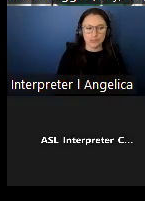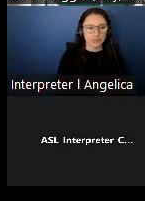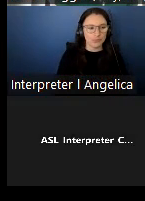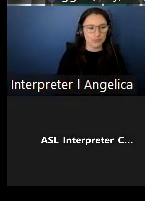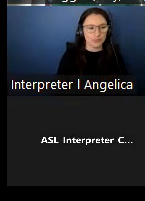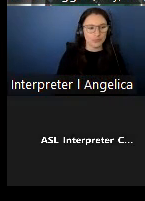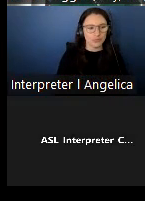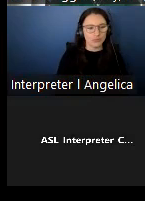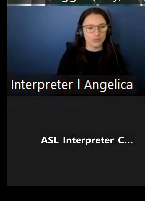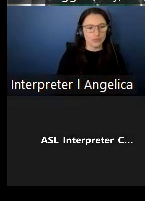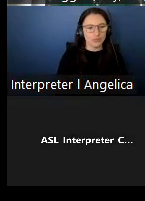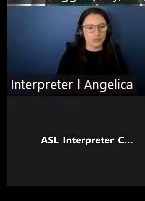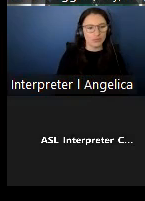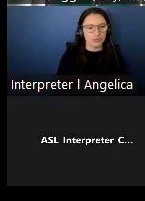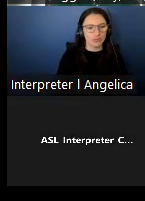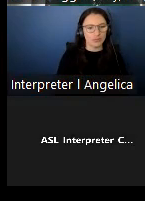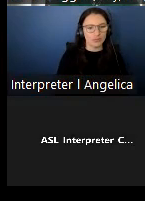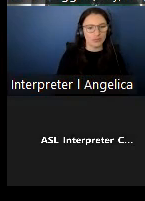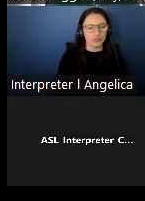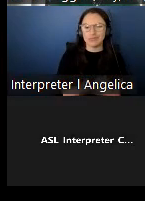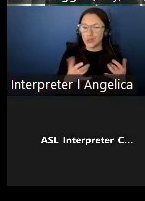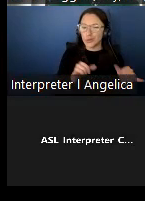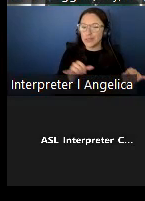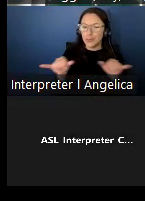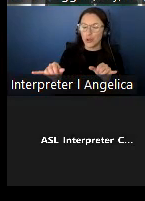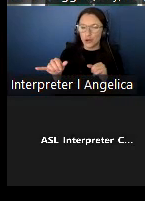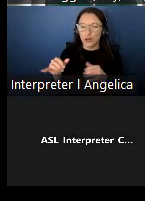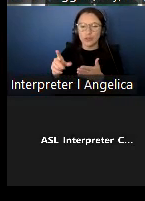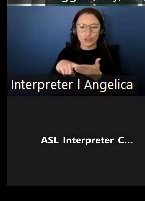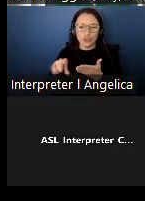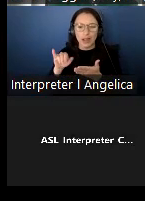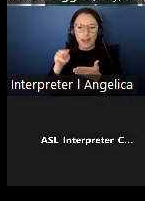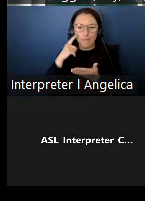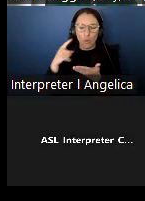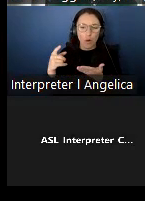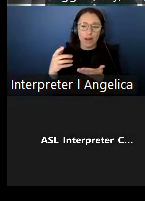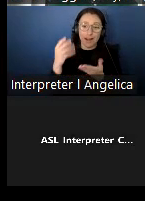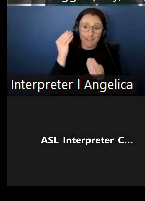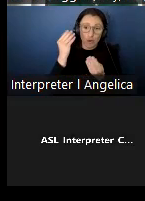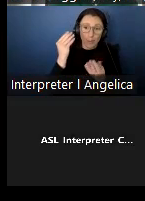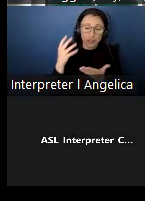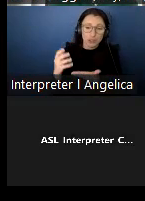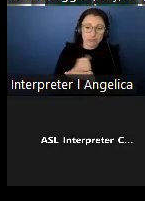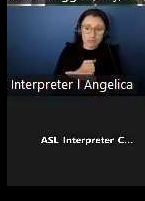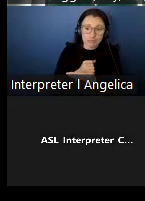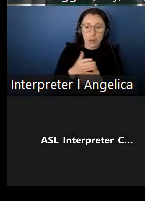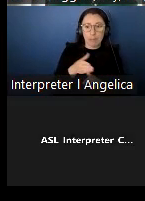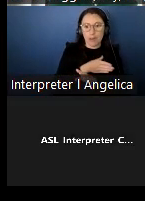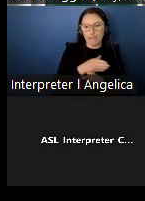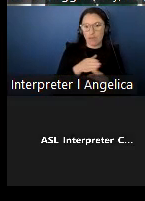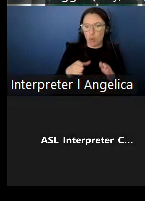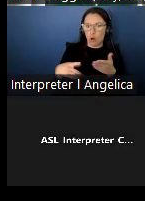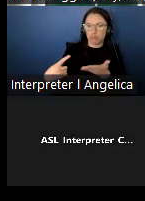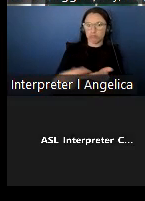All right, so similar to our check-in for information gathering, before we move on to more of a group